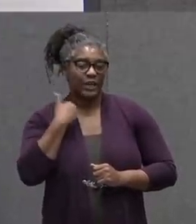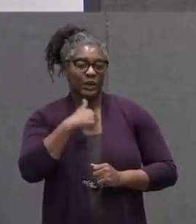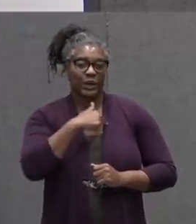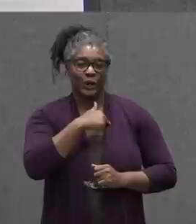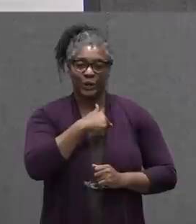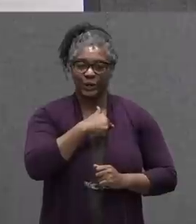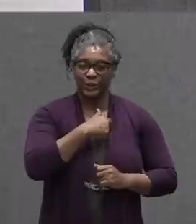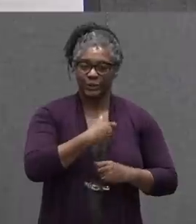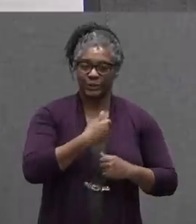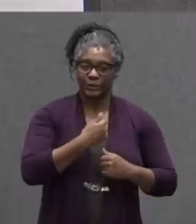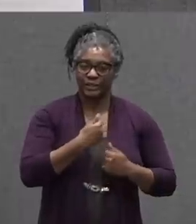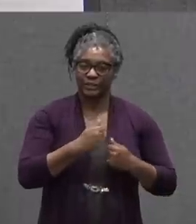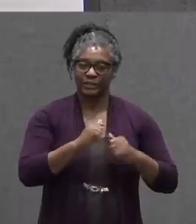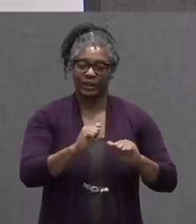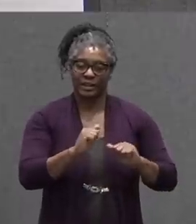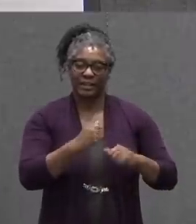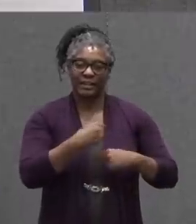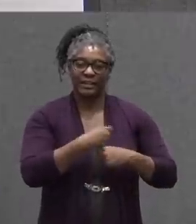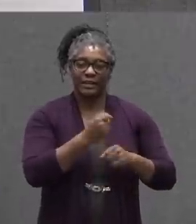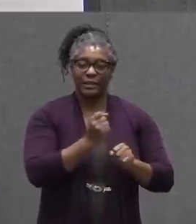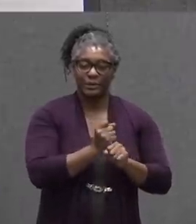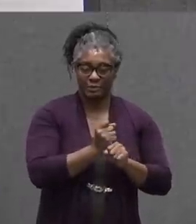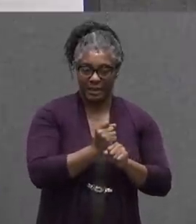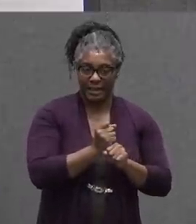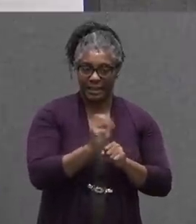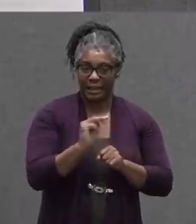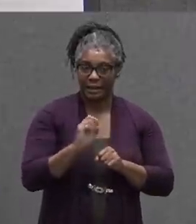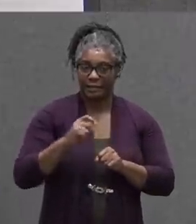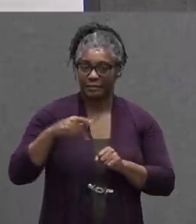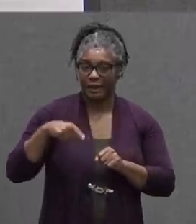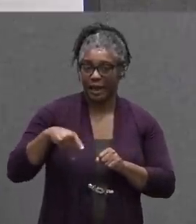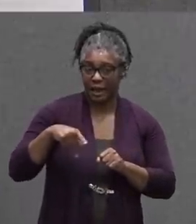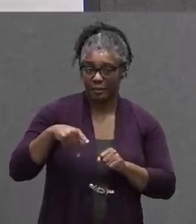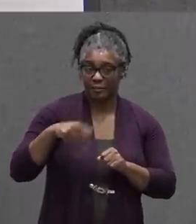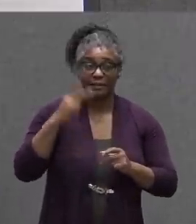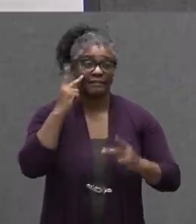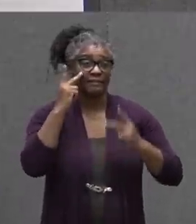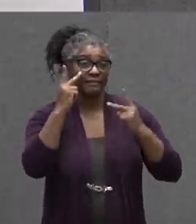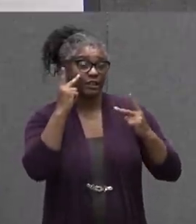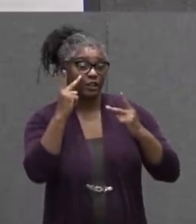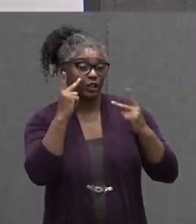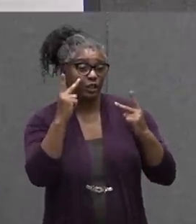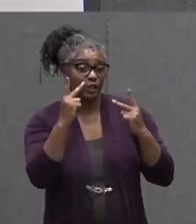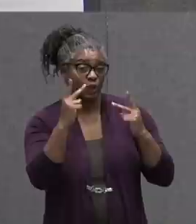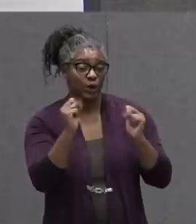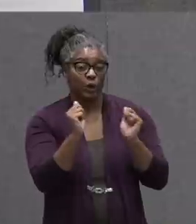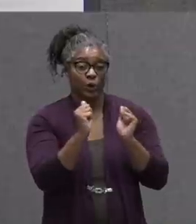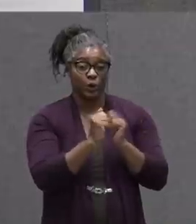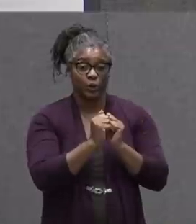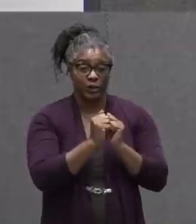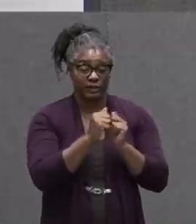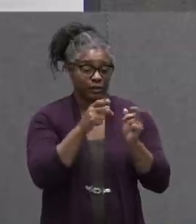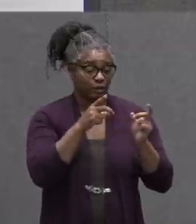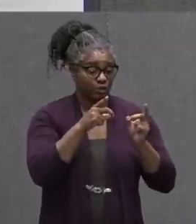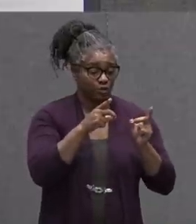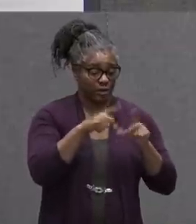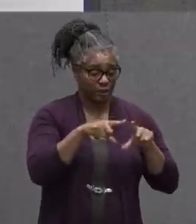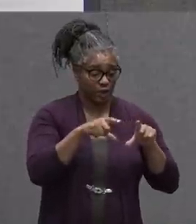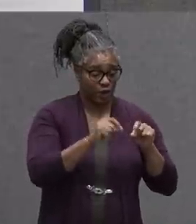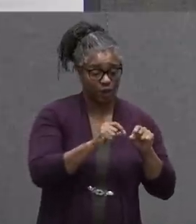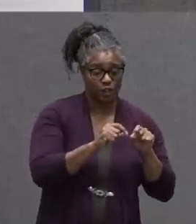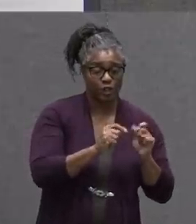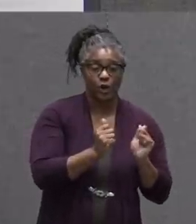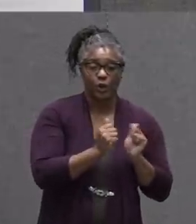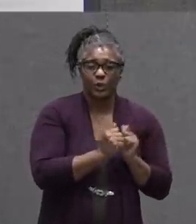visual maps using direction cards and everything as simple as paper and